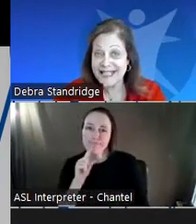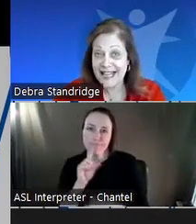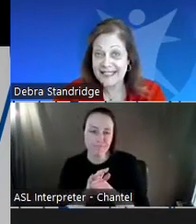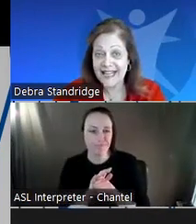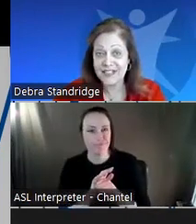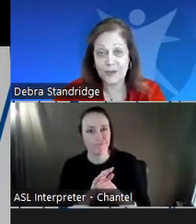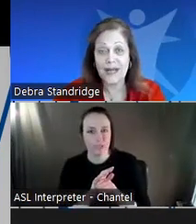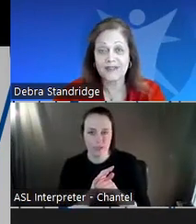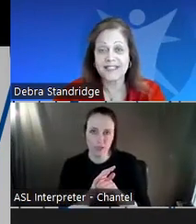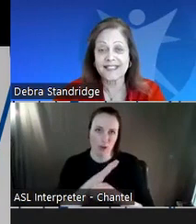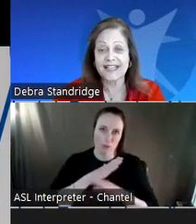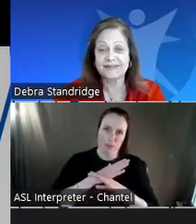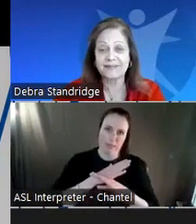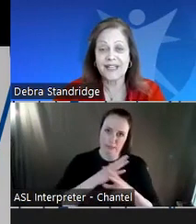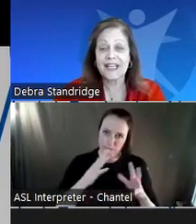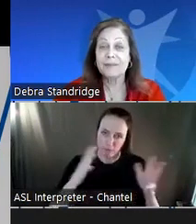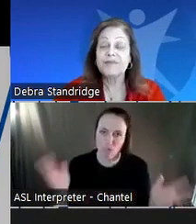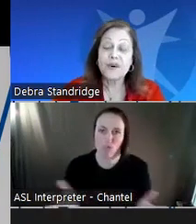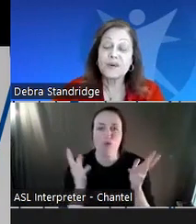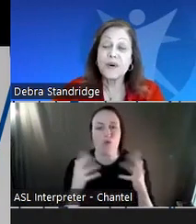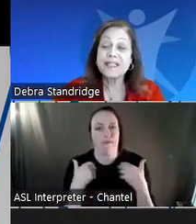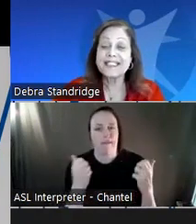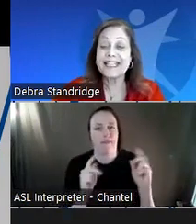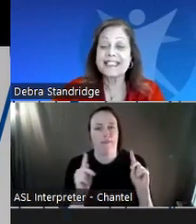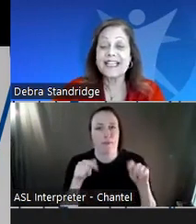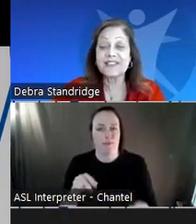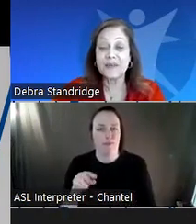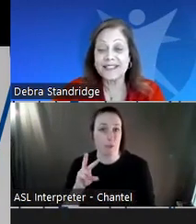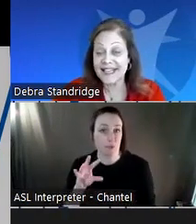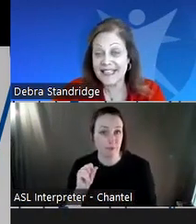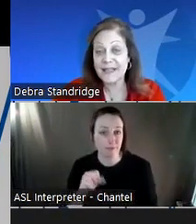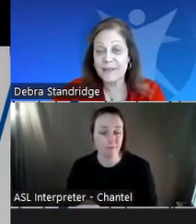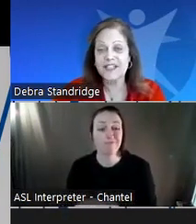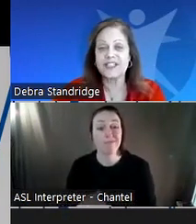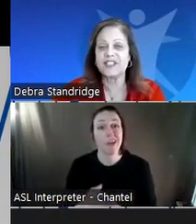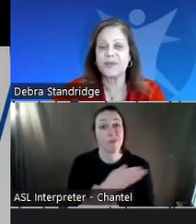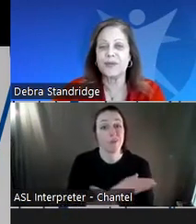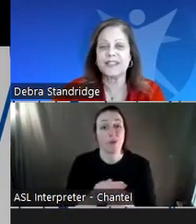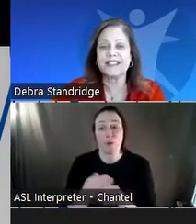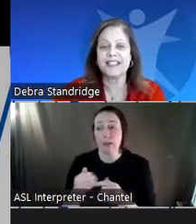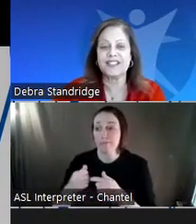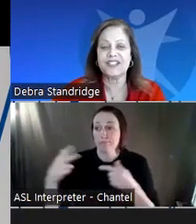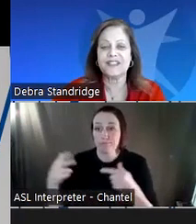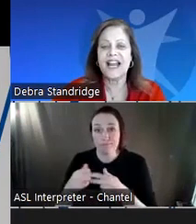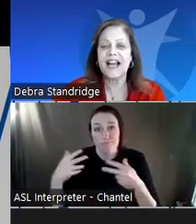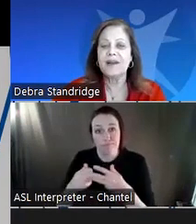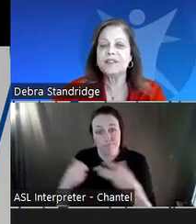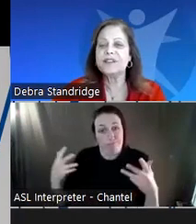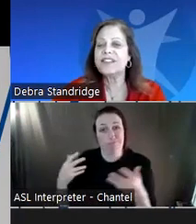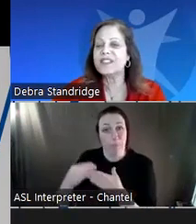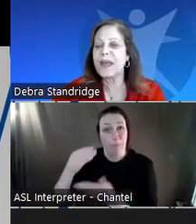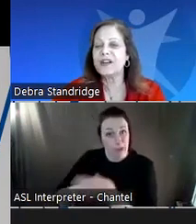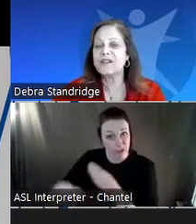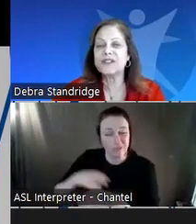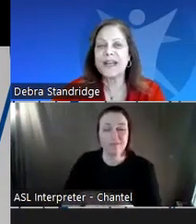of Wisconsinites throughout the state. Before we go into details of what's in the budget to support these initiatives, I will